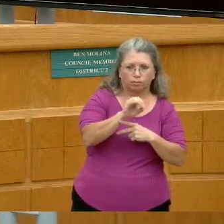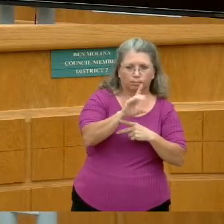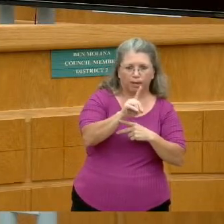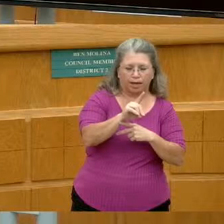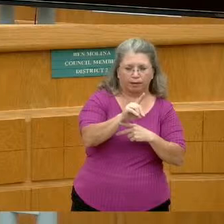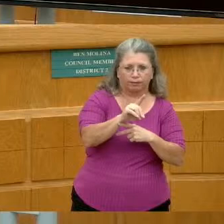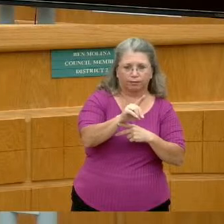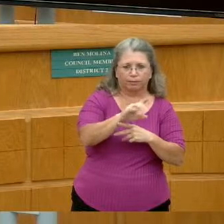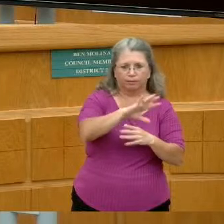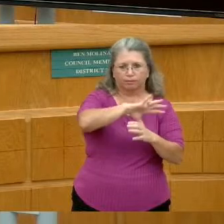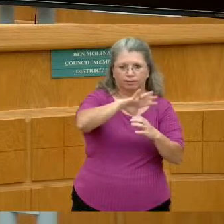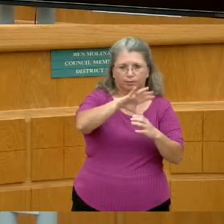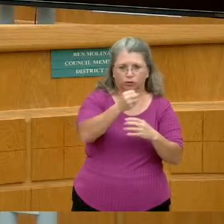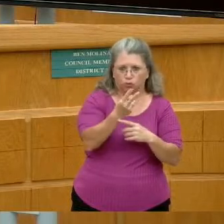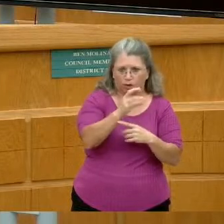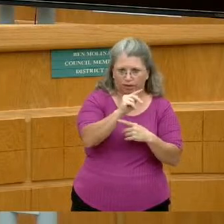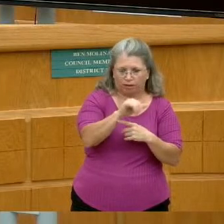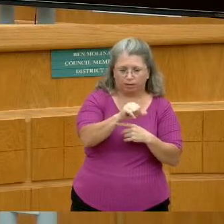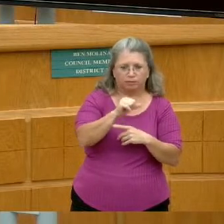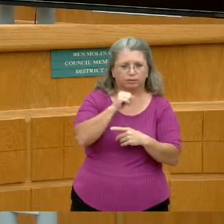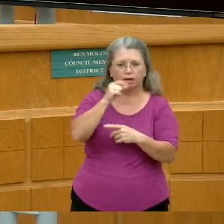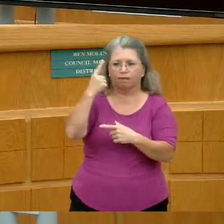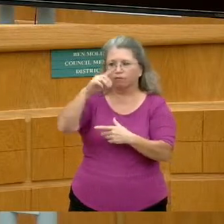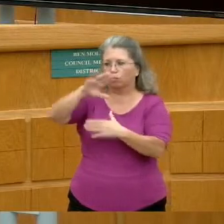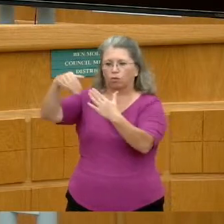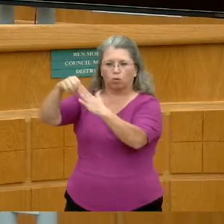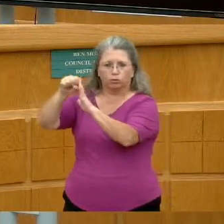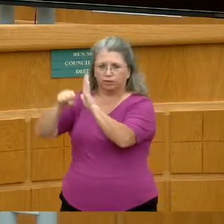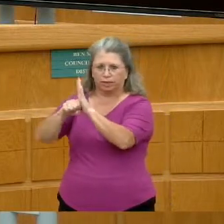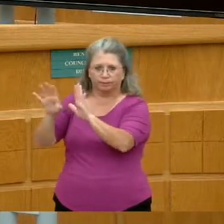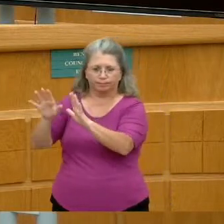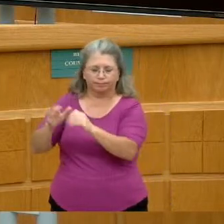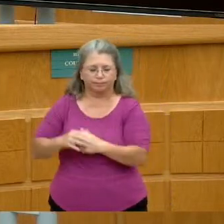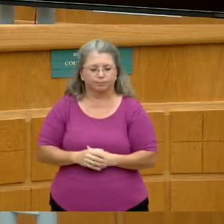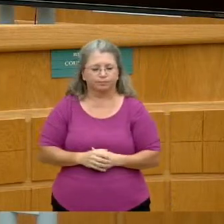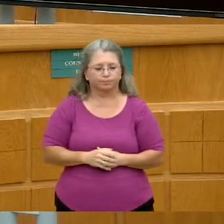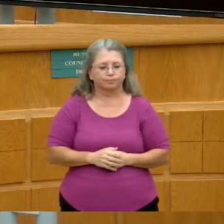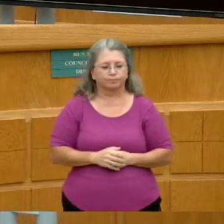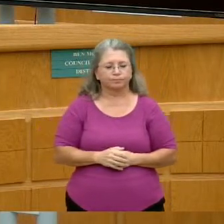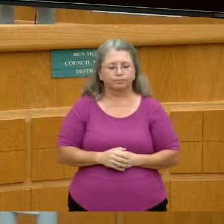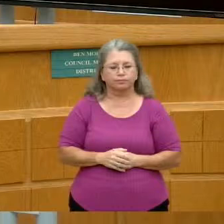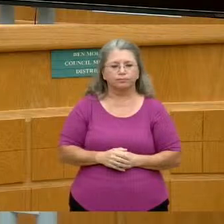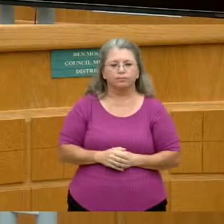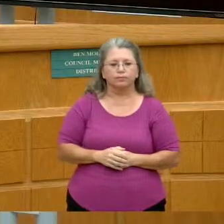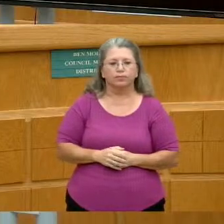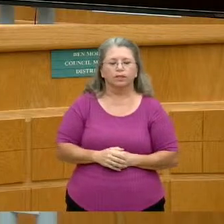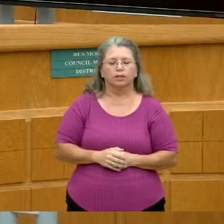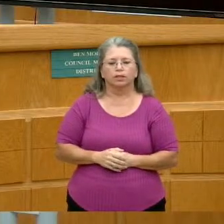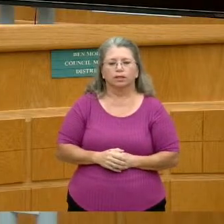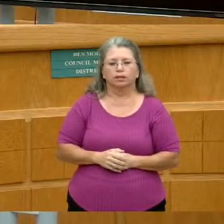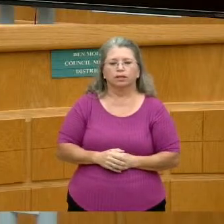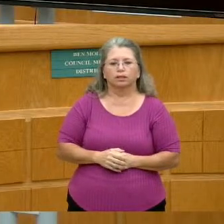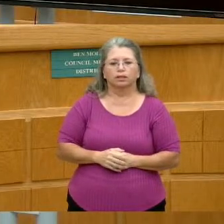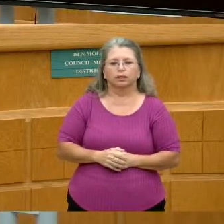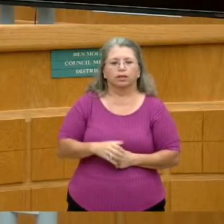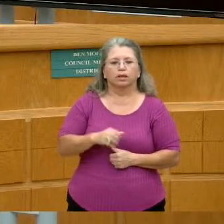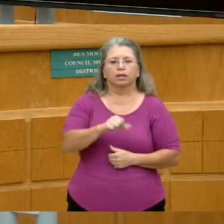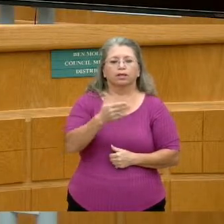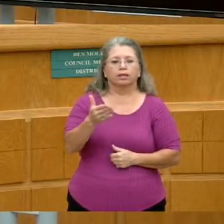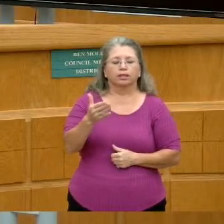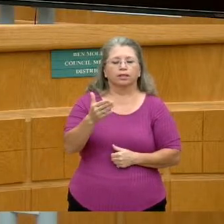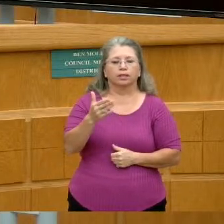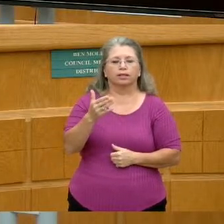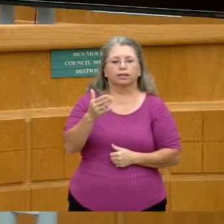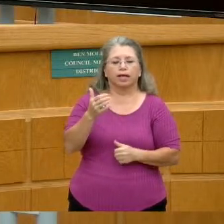for the whole state at the same time. The second thing that you need to know about it is that every single